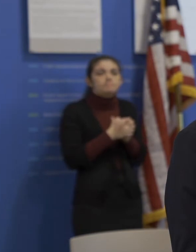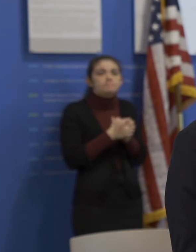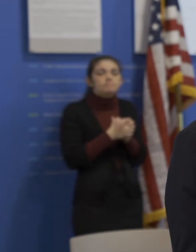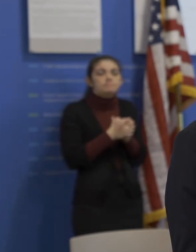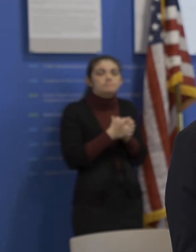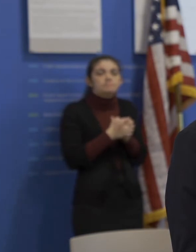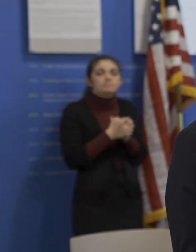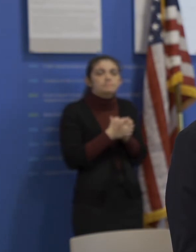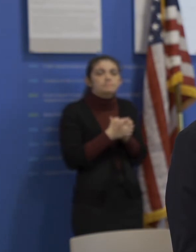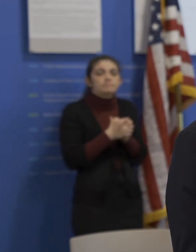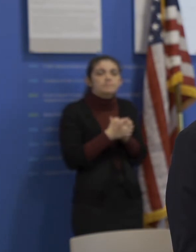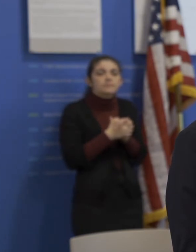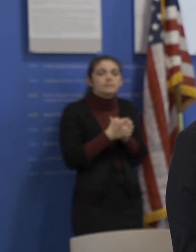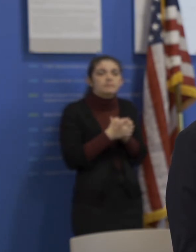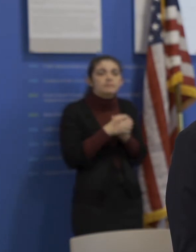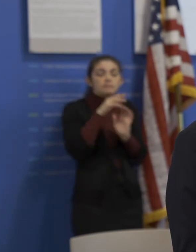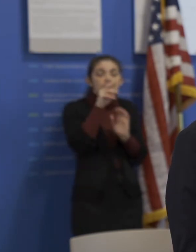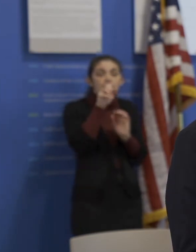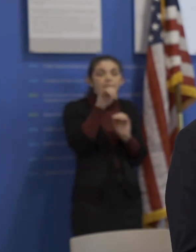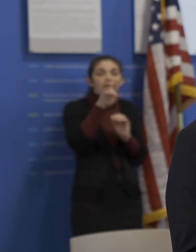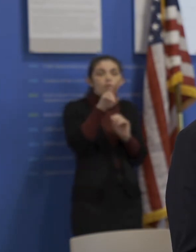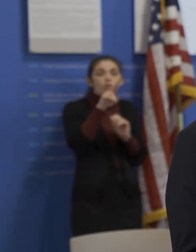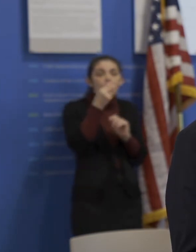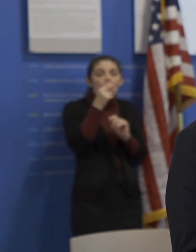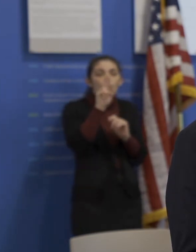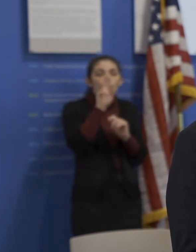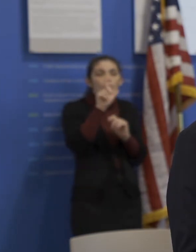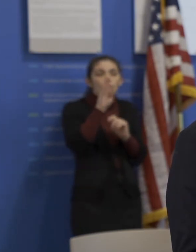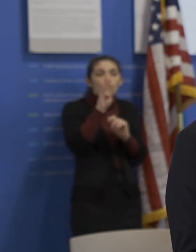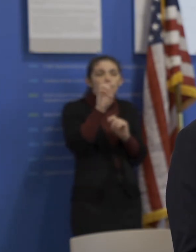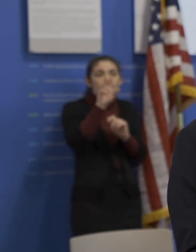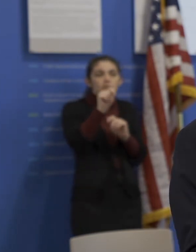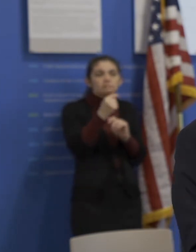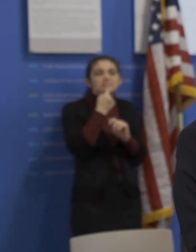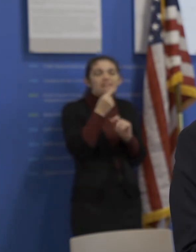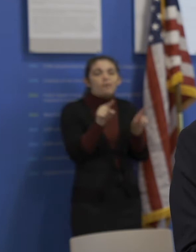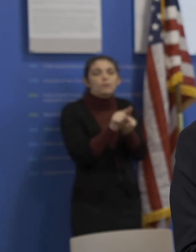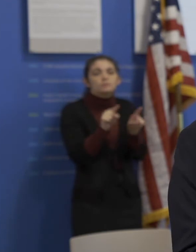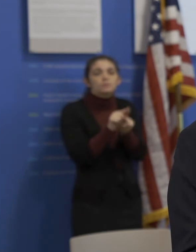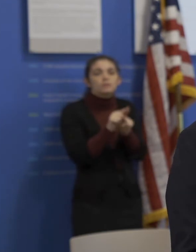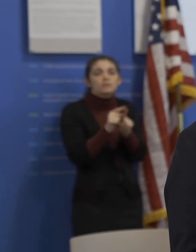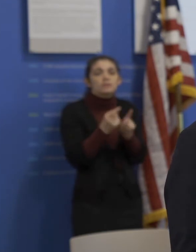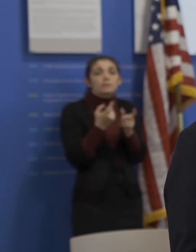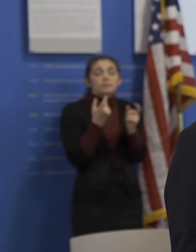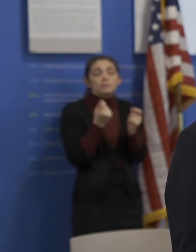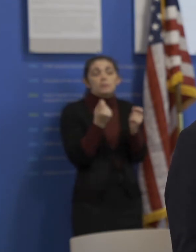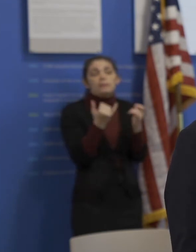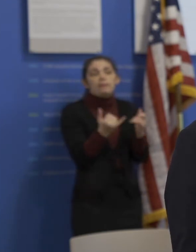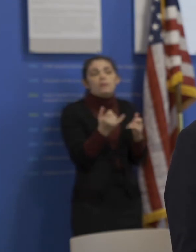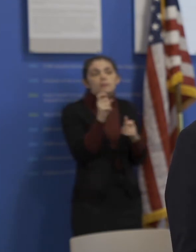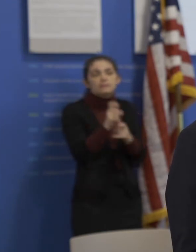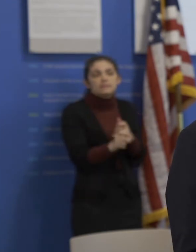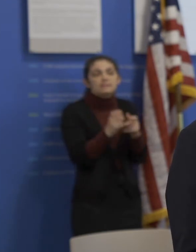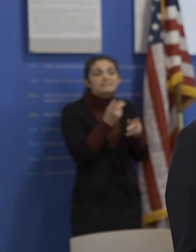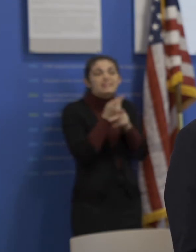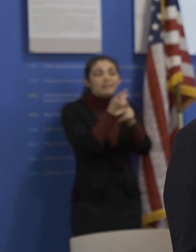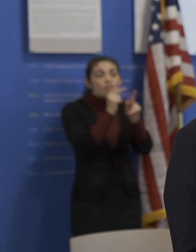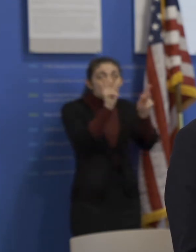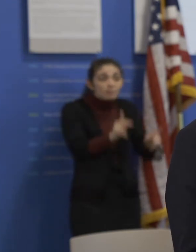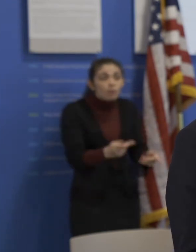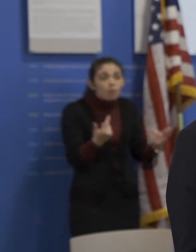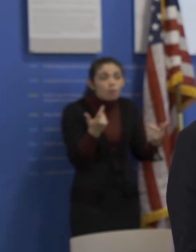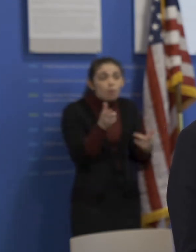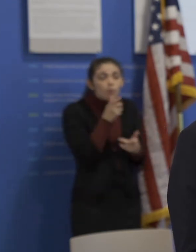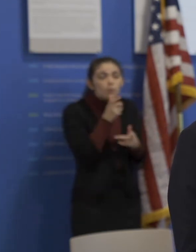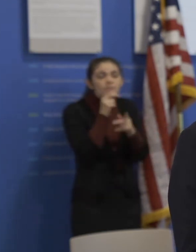too, as Mayor Holbert said so well. These are a couple examples of what they're doing, and that we need to take care of people